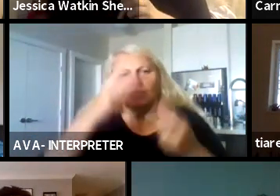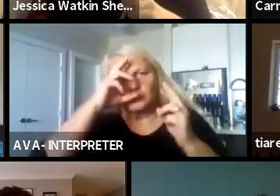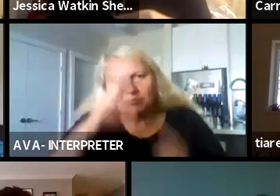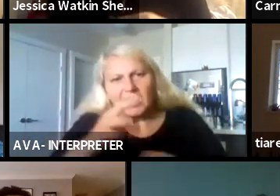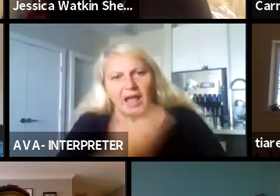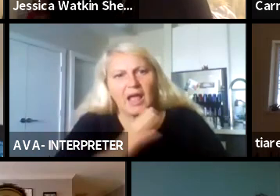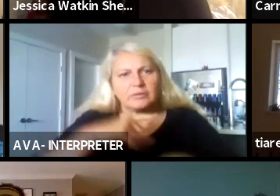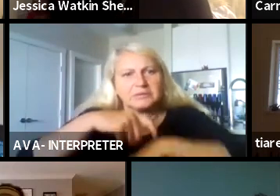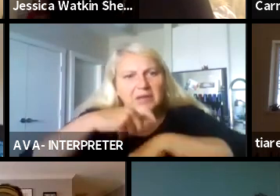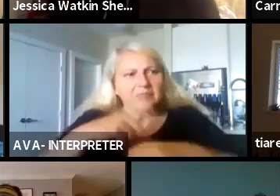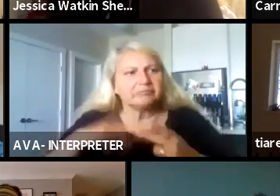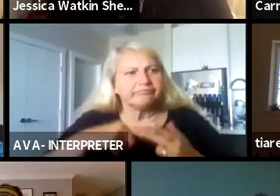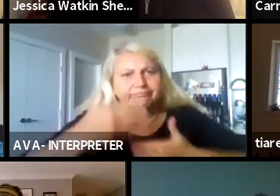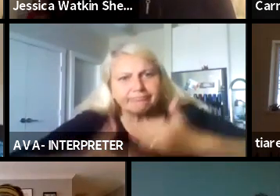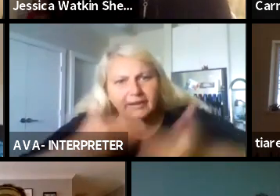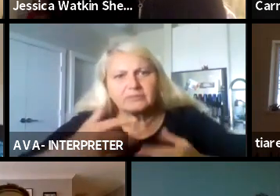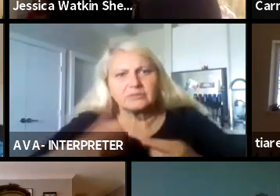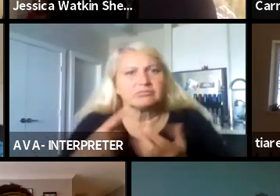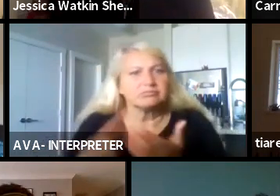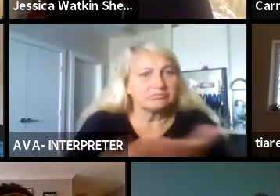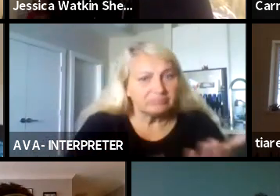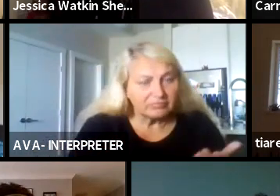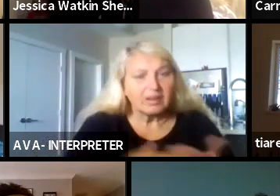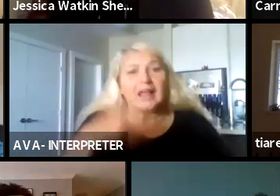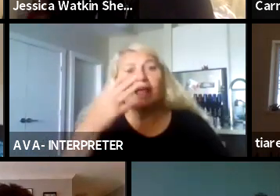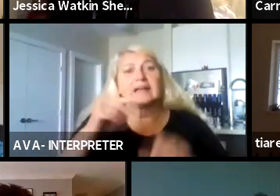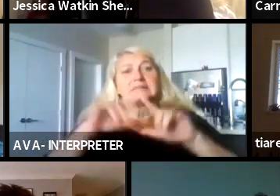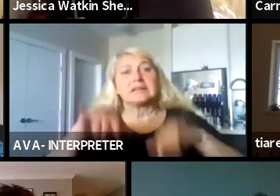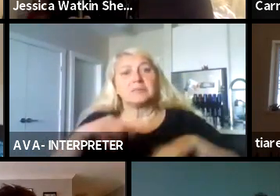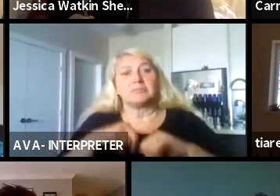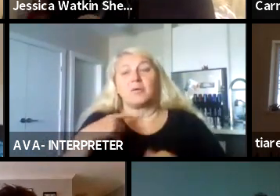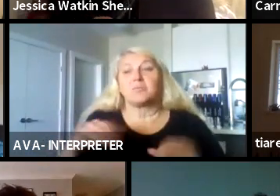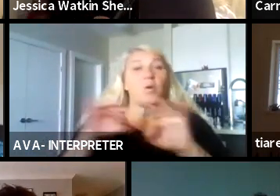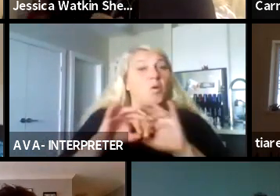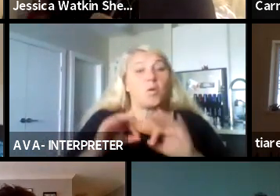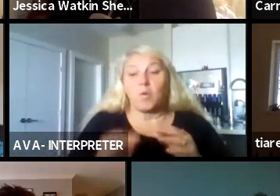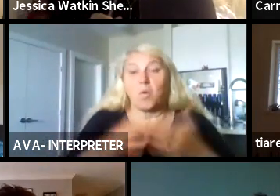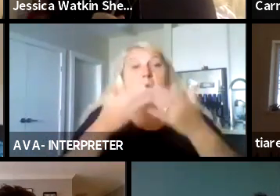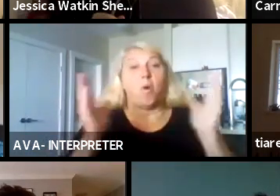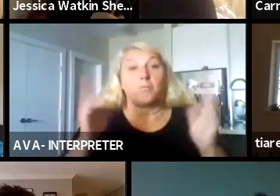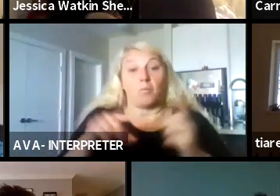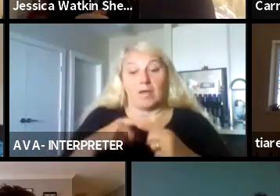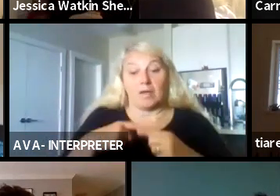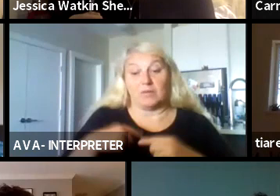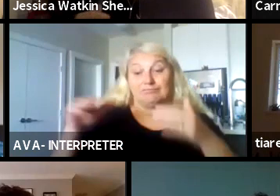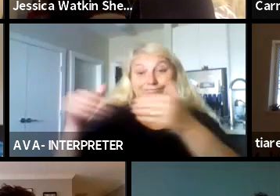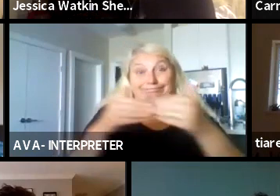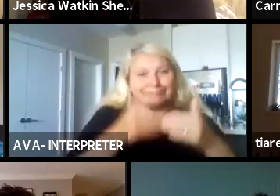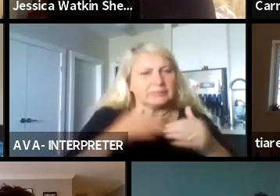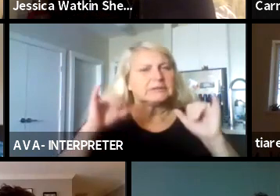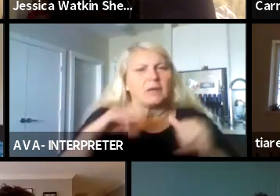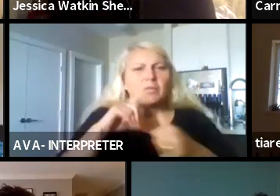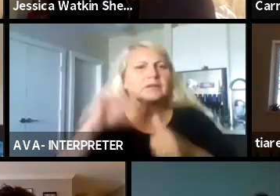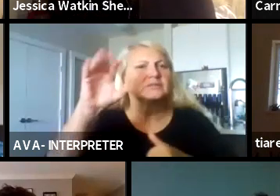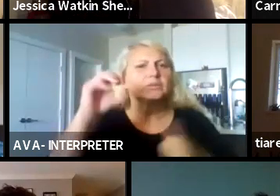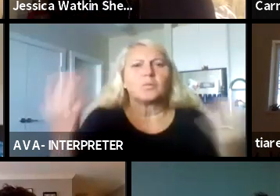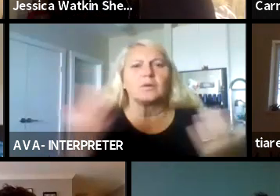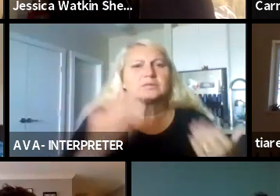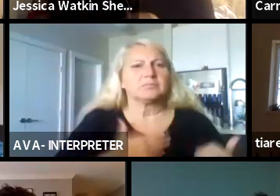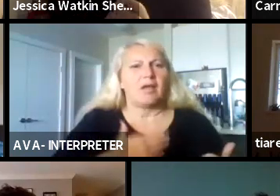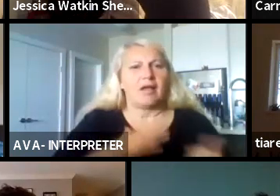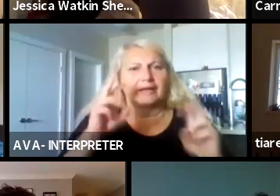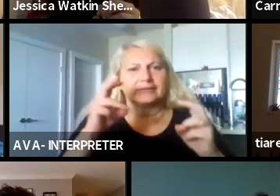collaborators. We're going to name our access needs at the top of the event, well, in our coming intros, and again, as they arise throughout our